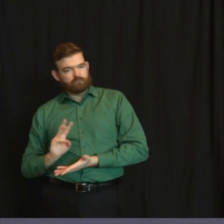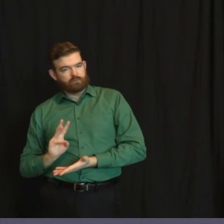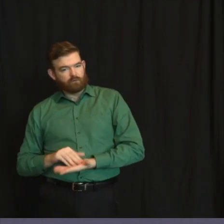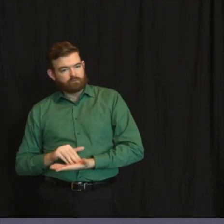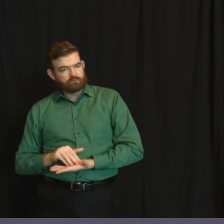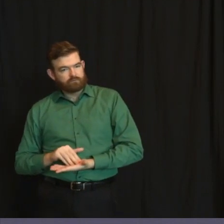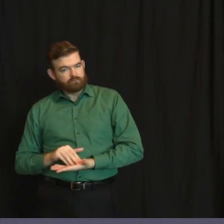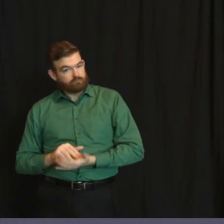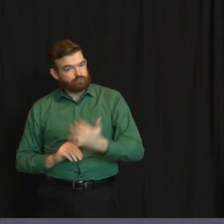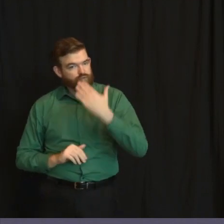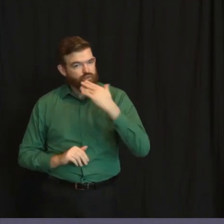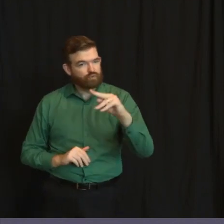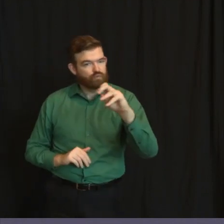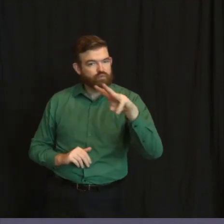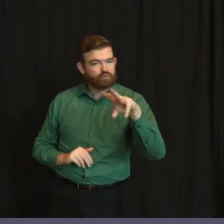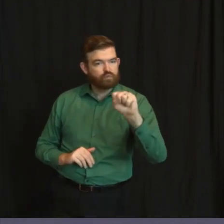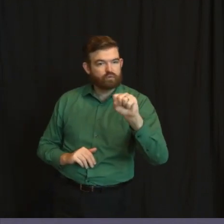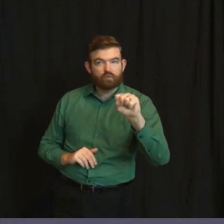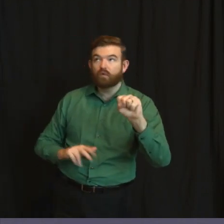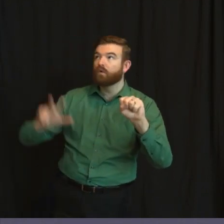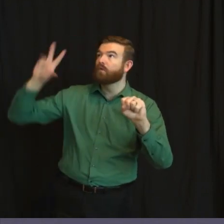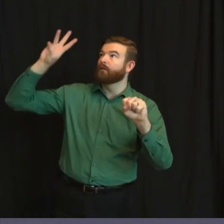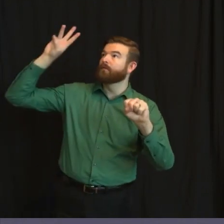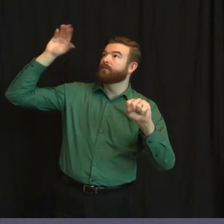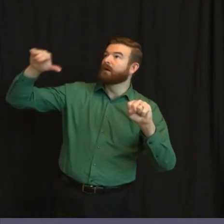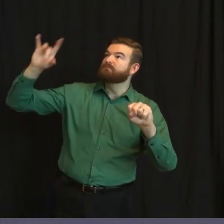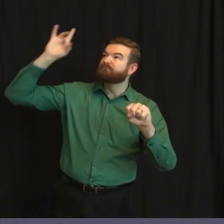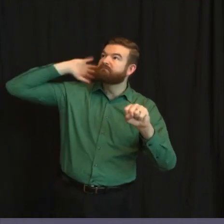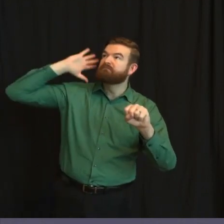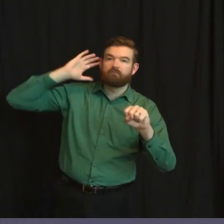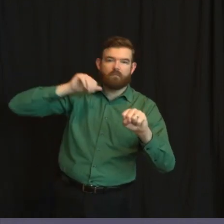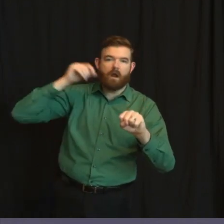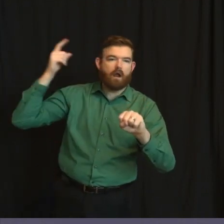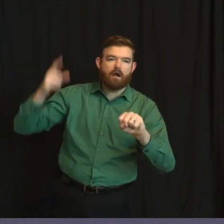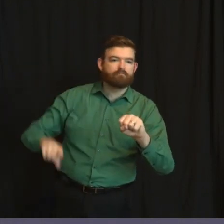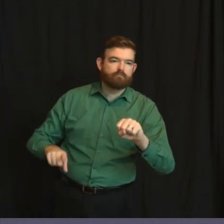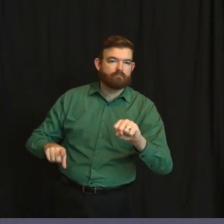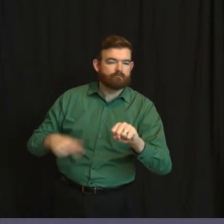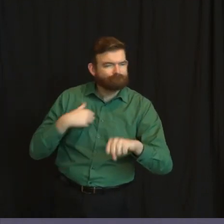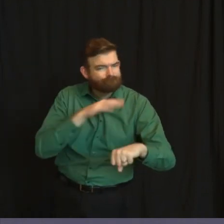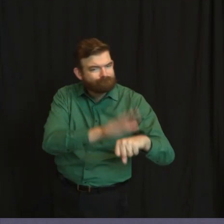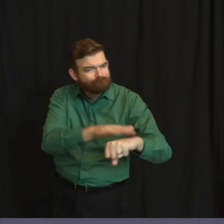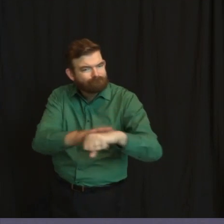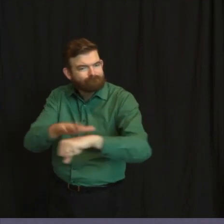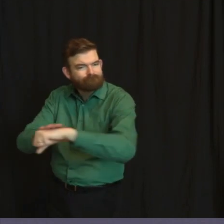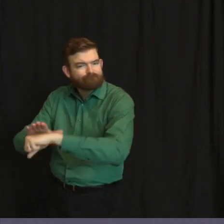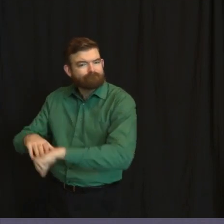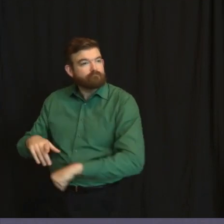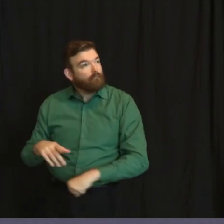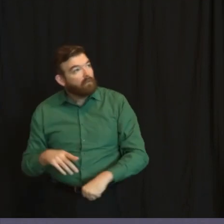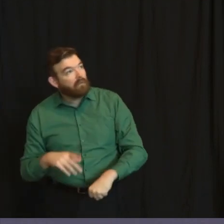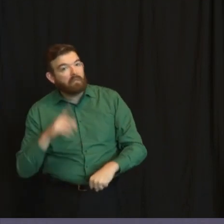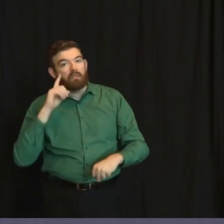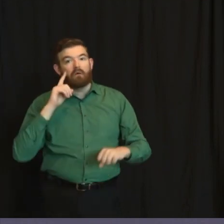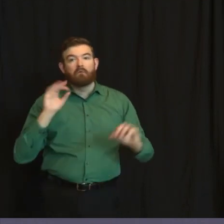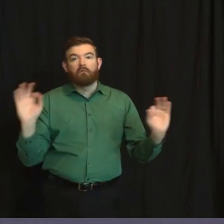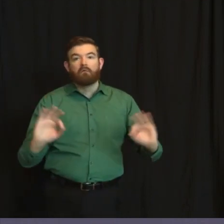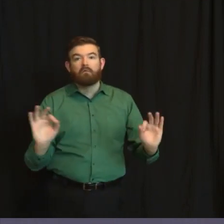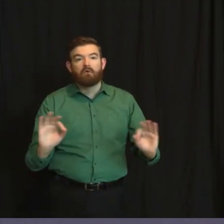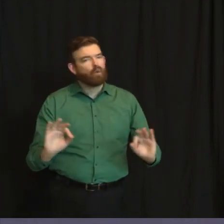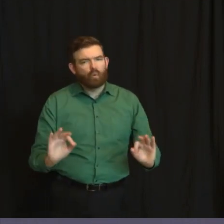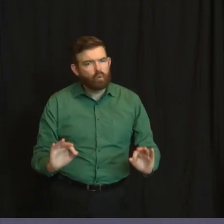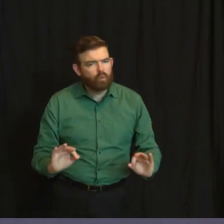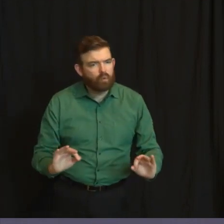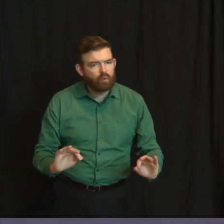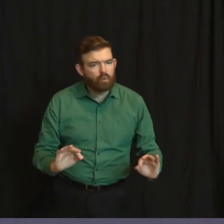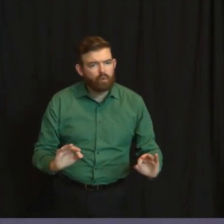that. Please God, the more cautious news is don't let your guard down. These models can change literally overnight. We would have